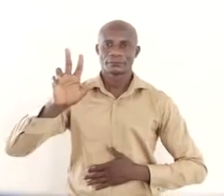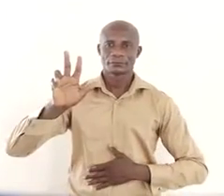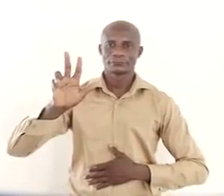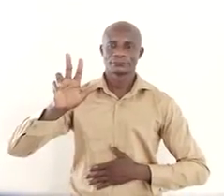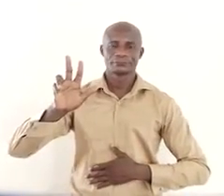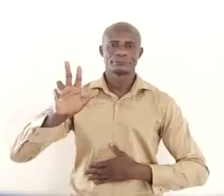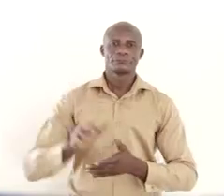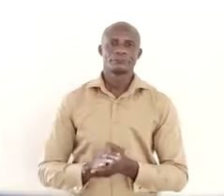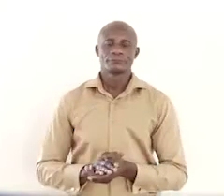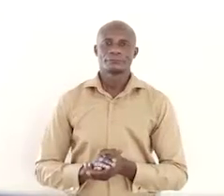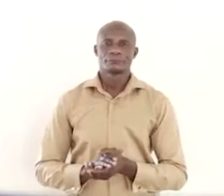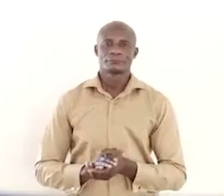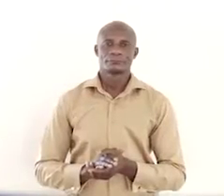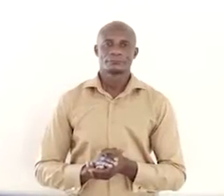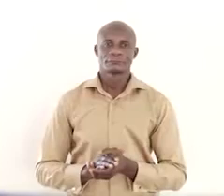Three,